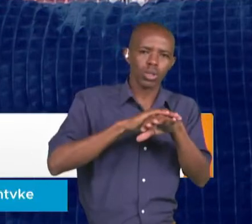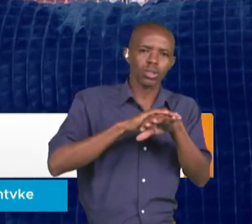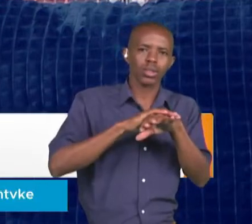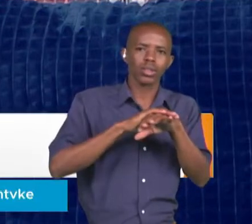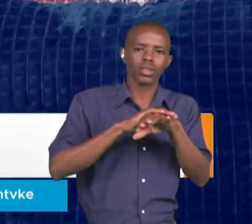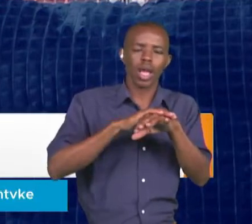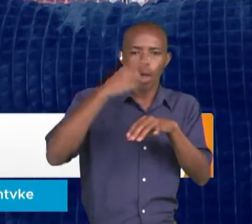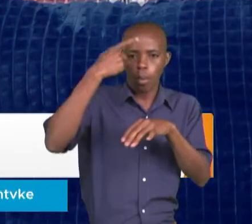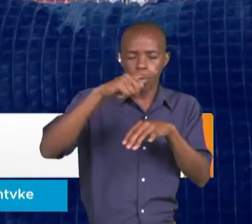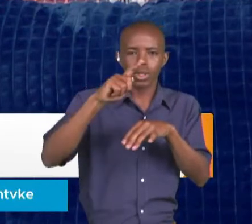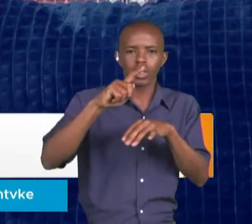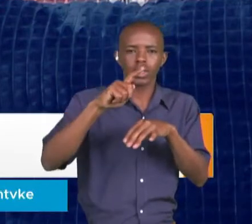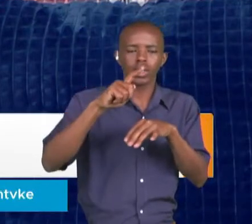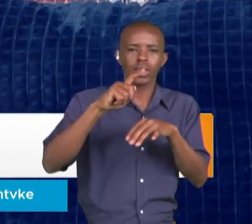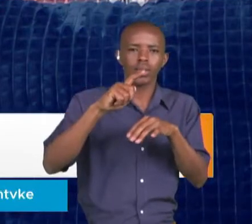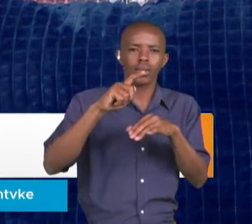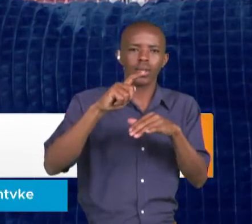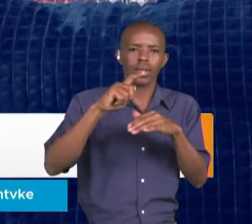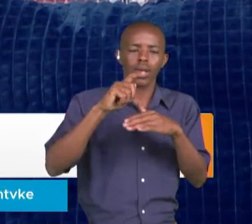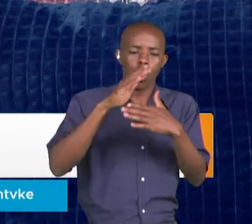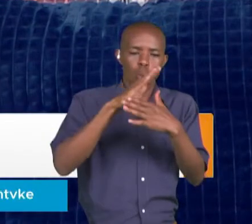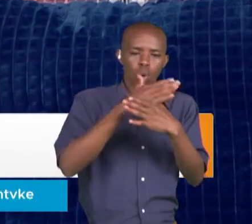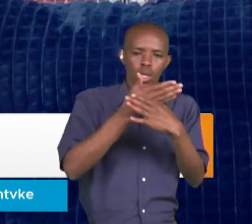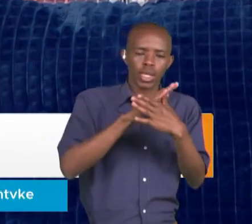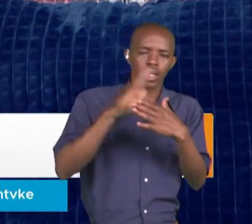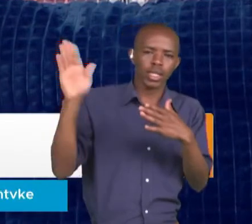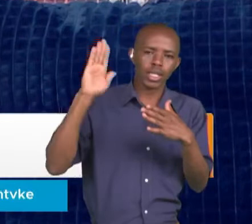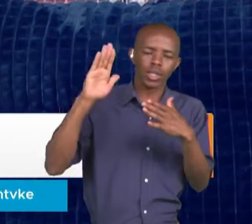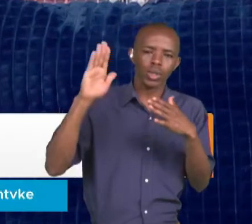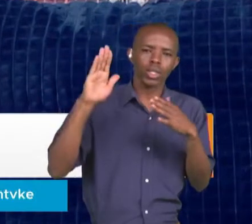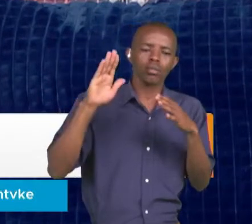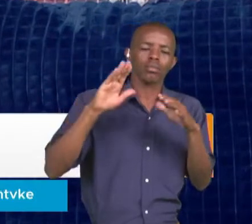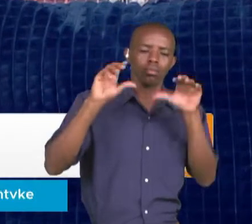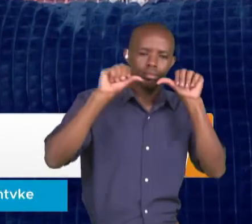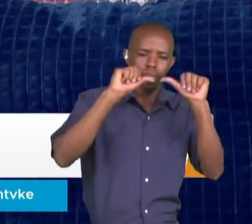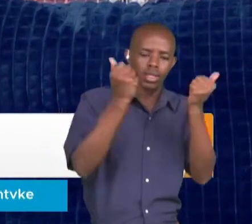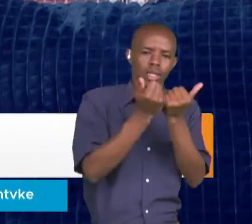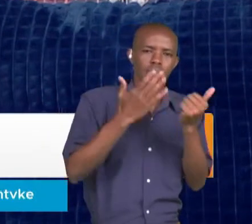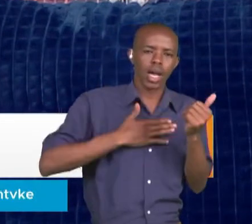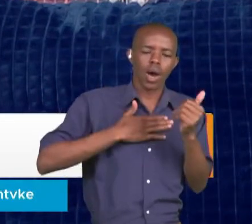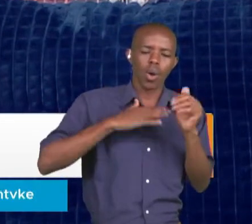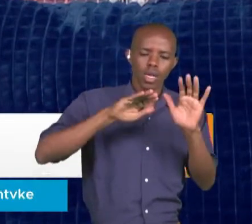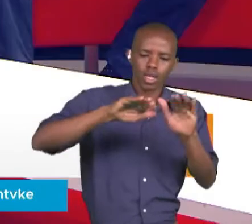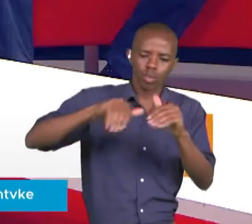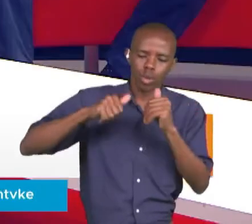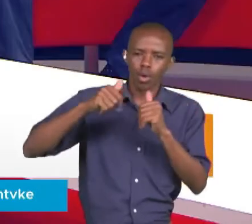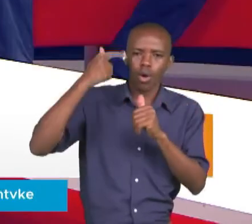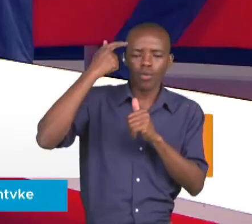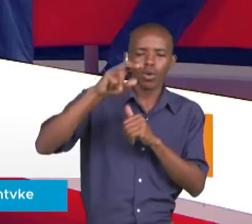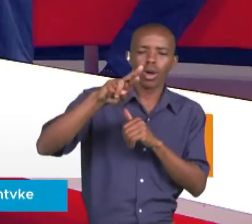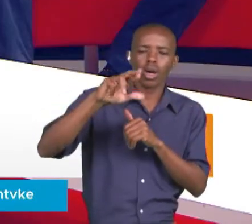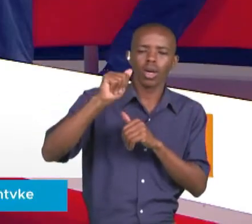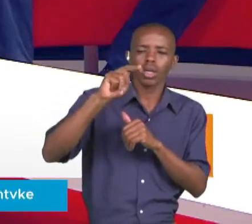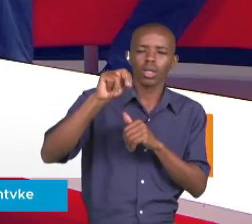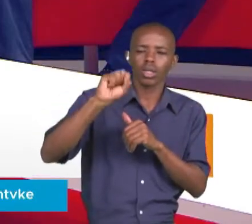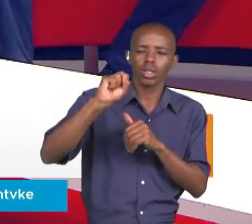proper policies. We have, yeah, to have proper policies within our security organs of how we deal with kidnap for ransom, of how, you know, our